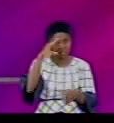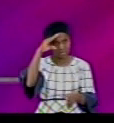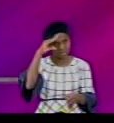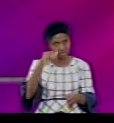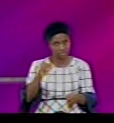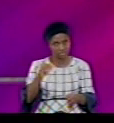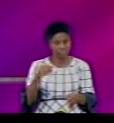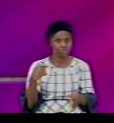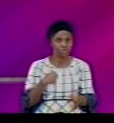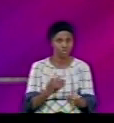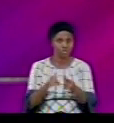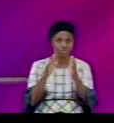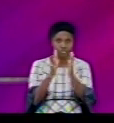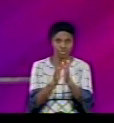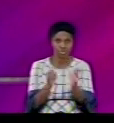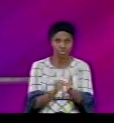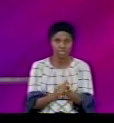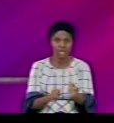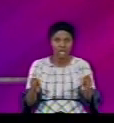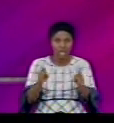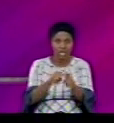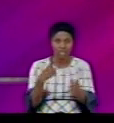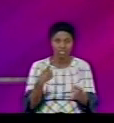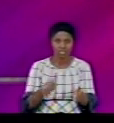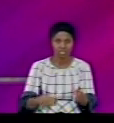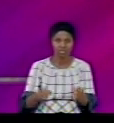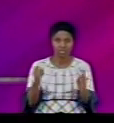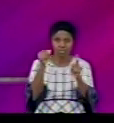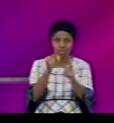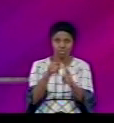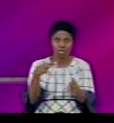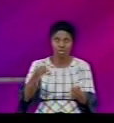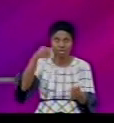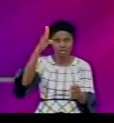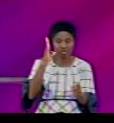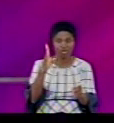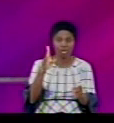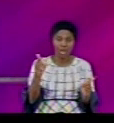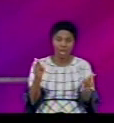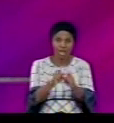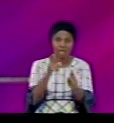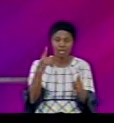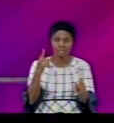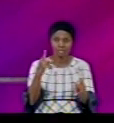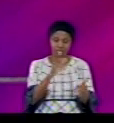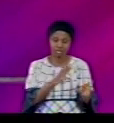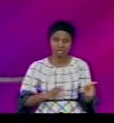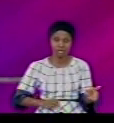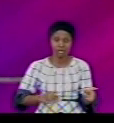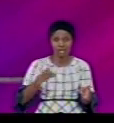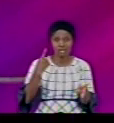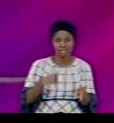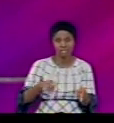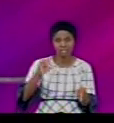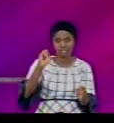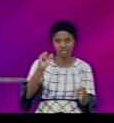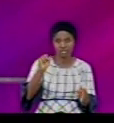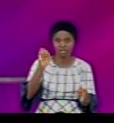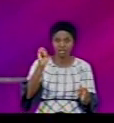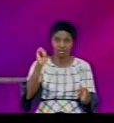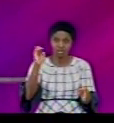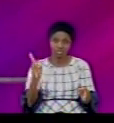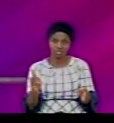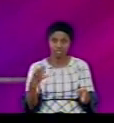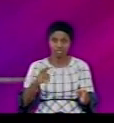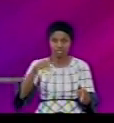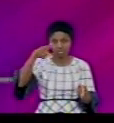seed, as we have been revealed unto us, who is Christ, will live in us. Indwelling Christ in